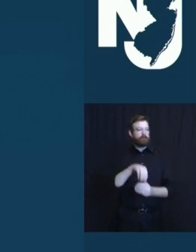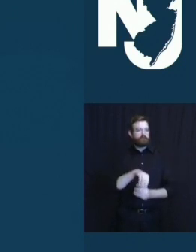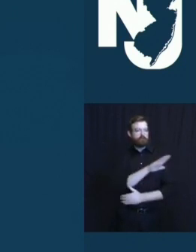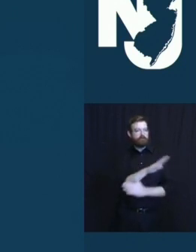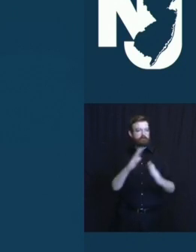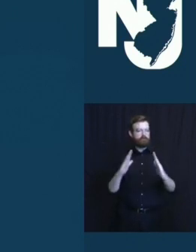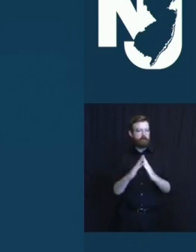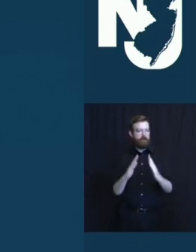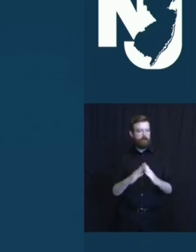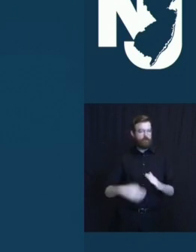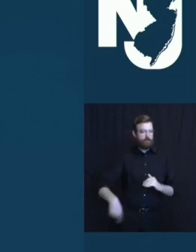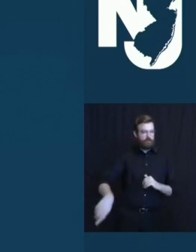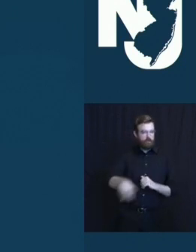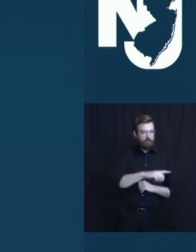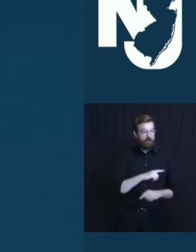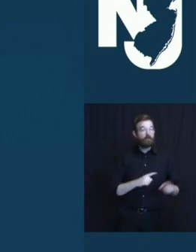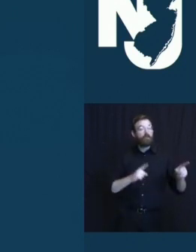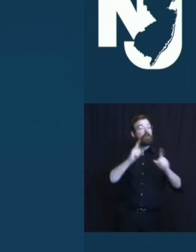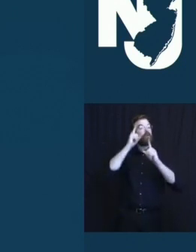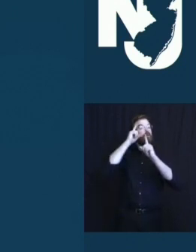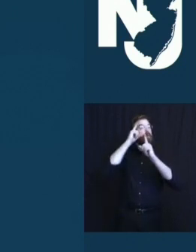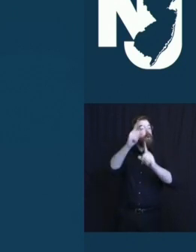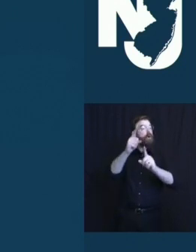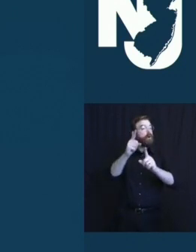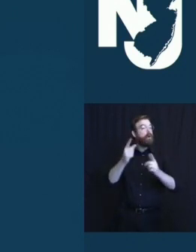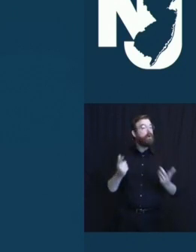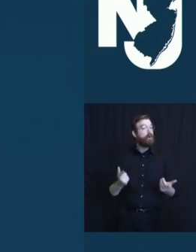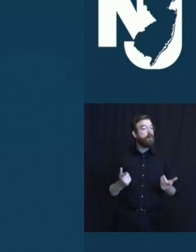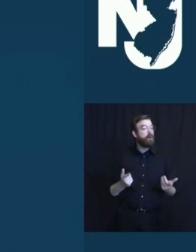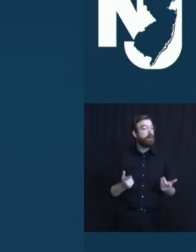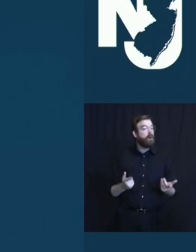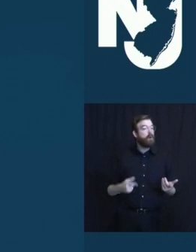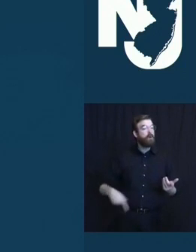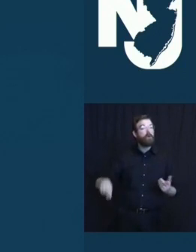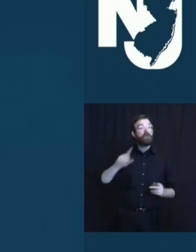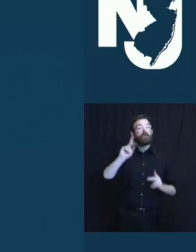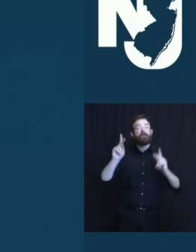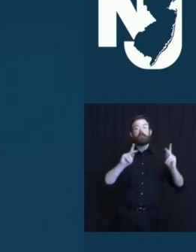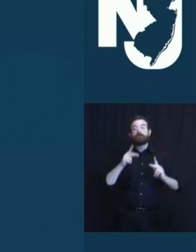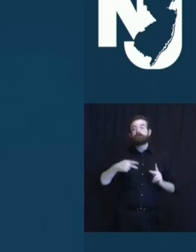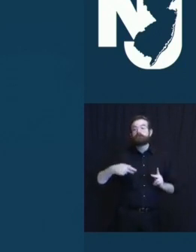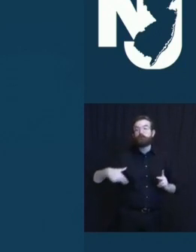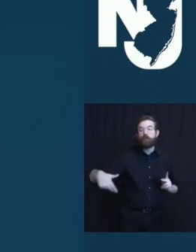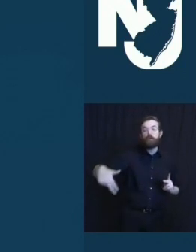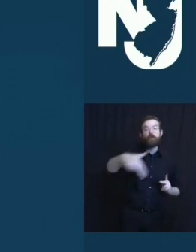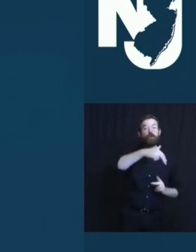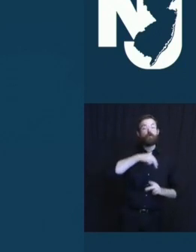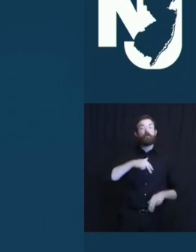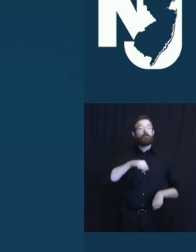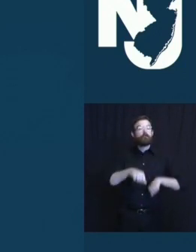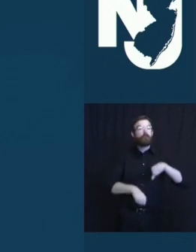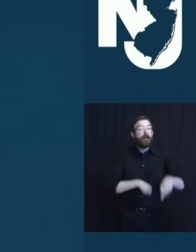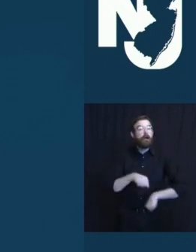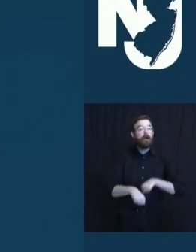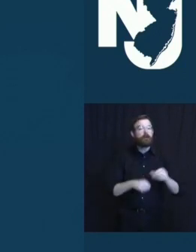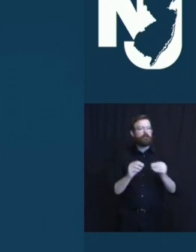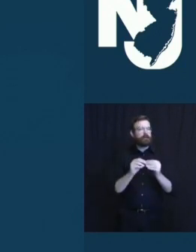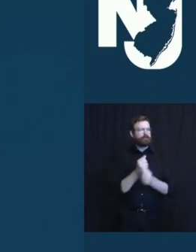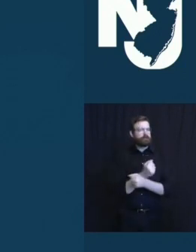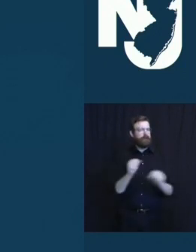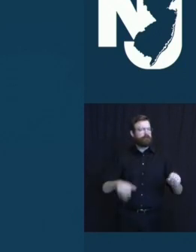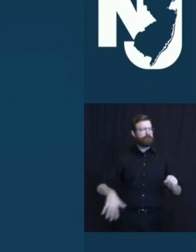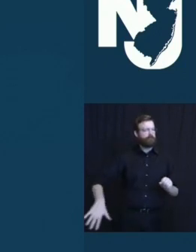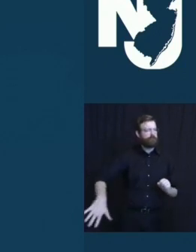good friend of ours, Mayor Gail Brill Mittler, and I quote the mayor, "Susie's incredible commitment to making Highland Park a